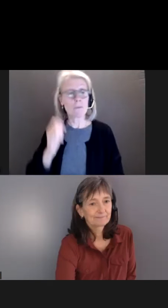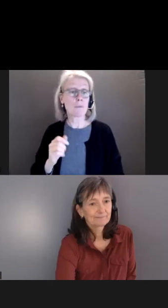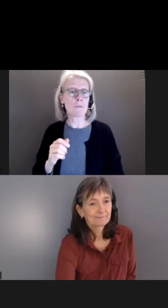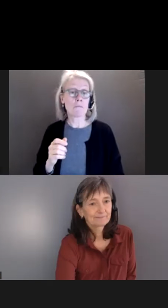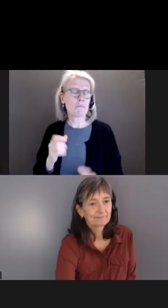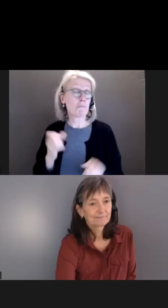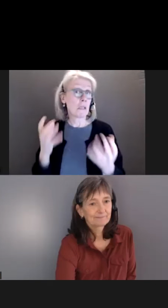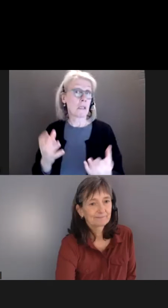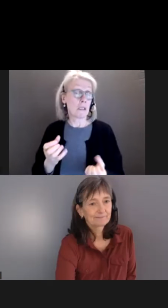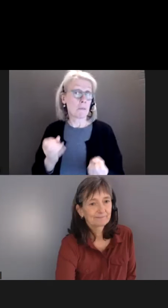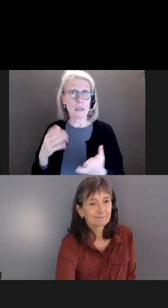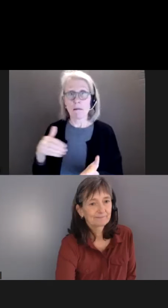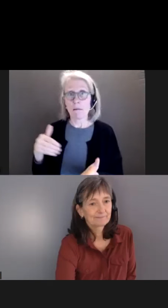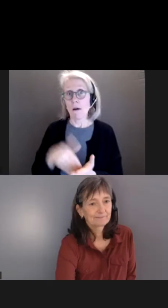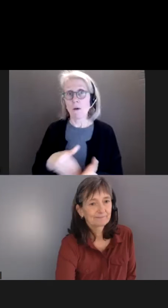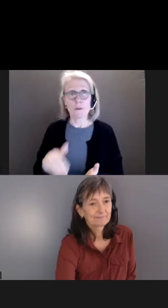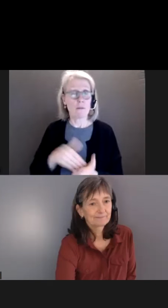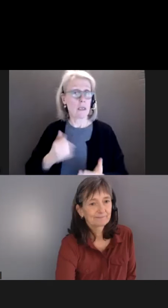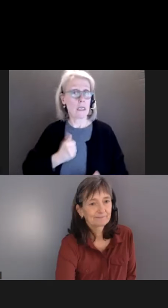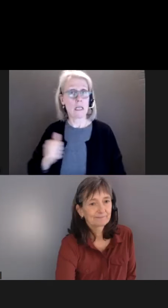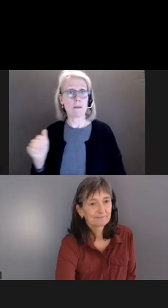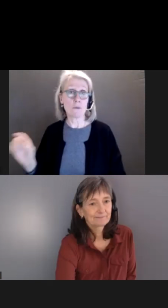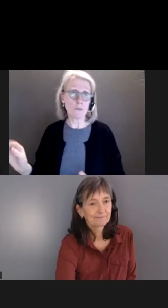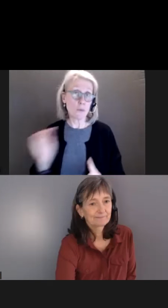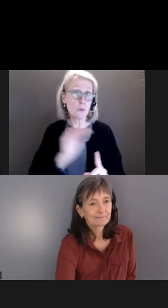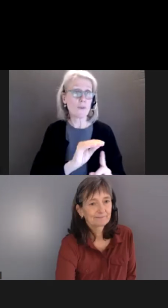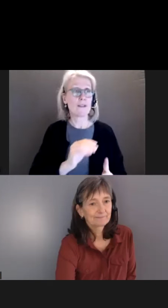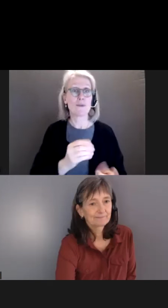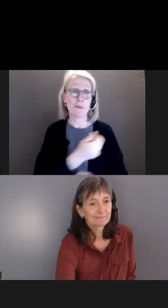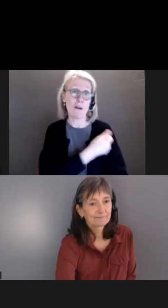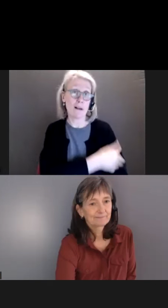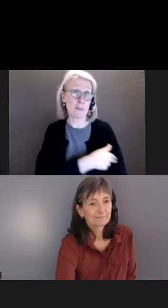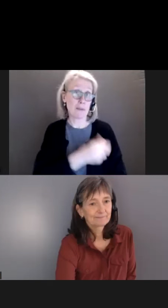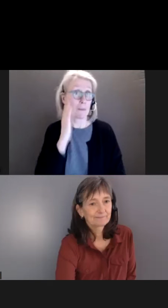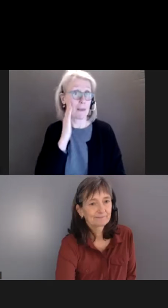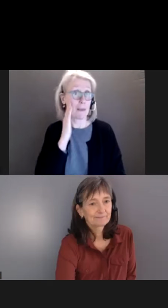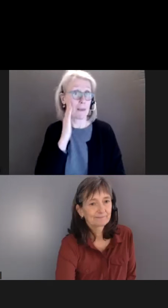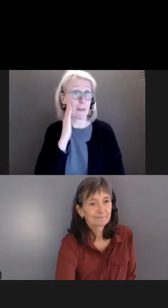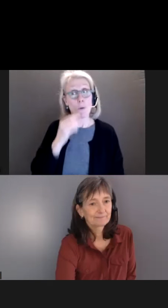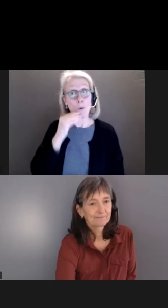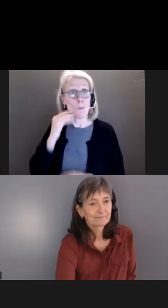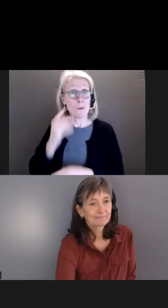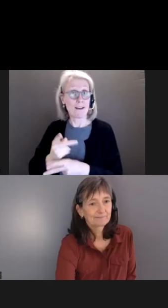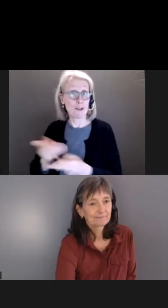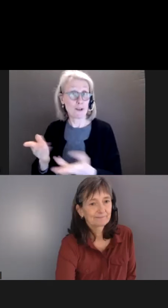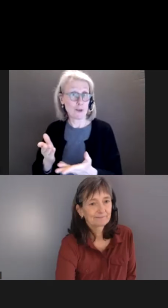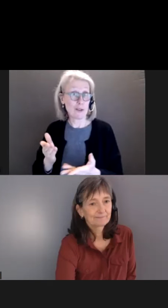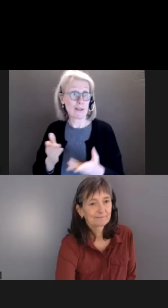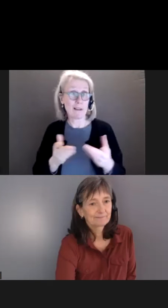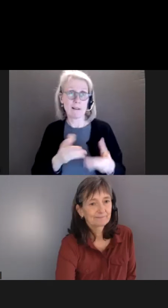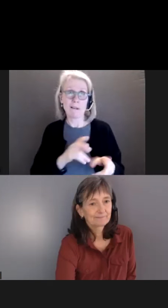of Canadians occupying hospital beds as they wait for home care services to become available. And a recent analysis showed that